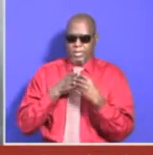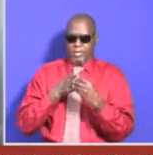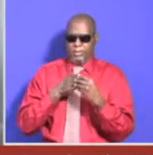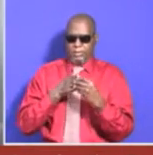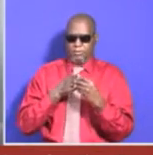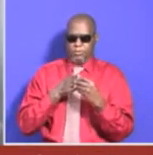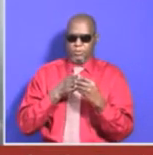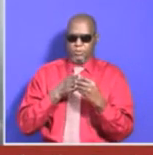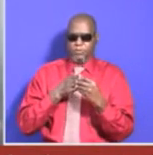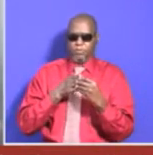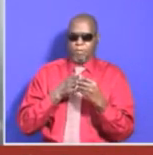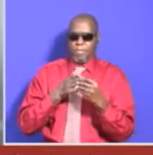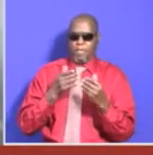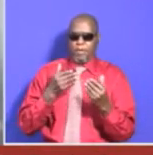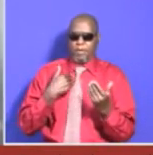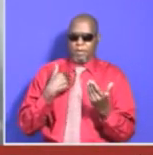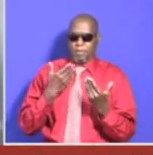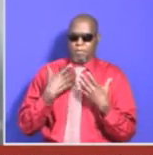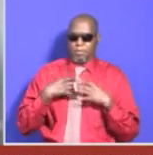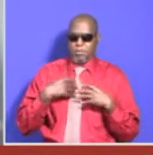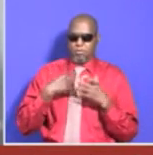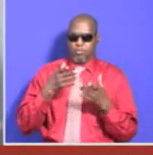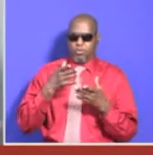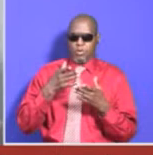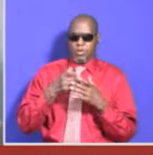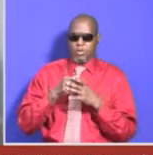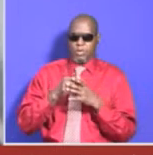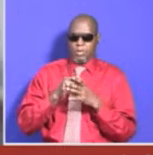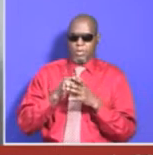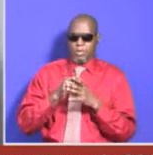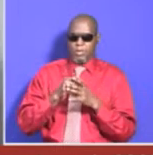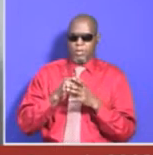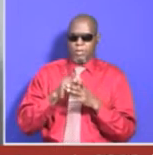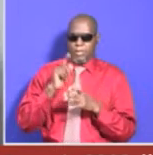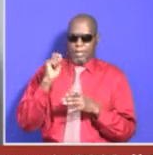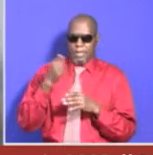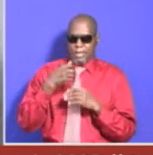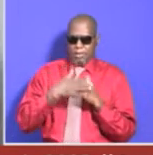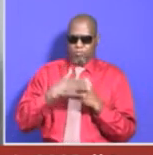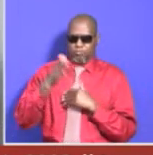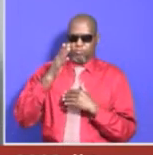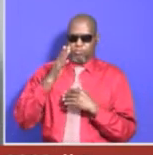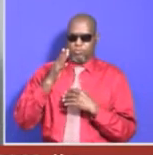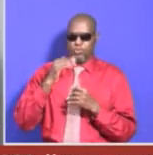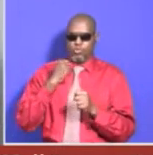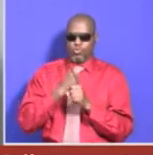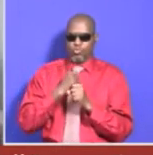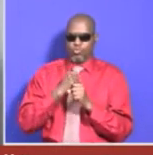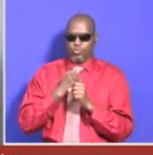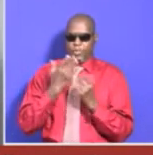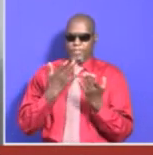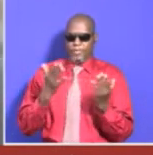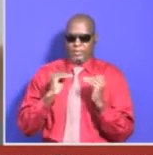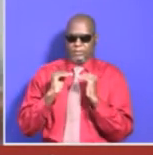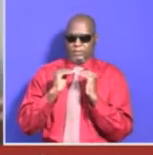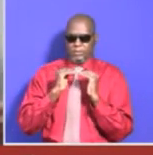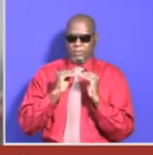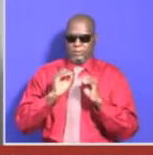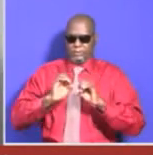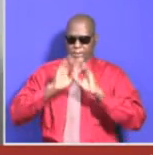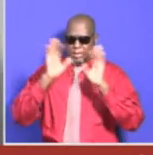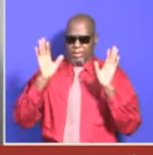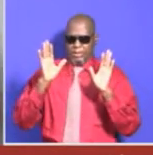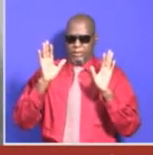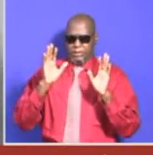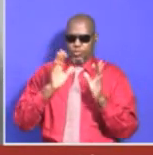tushadhihirisha kwamba hivi ndivyo Kenya itakuwa kutoka hapa kwenda hapo mbele. Mambo ifanywe kwa usawa. Mambo ifanywe kwa